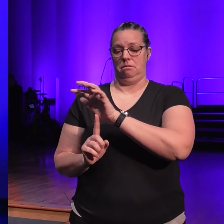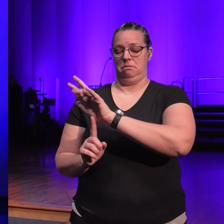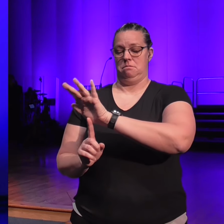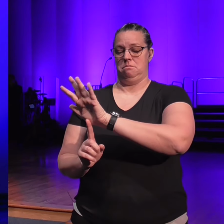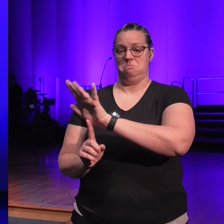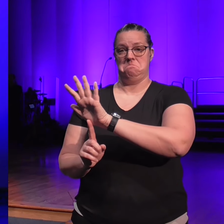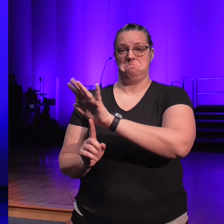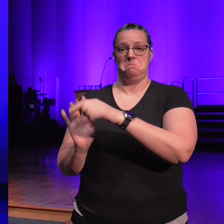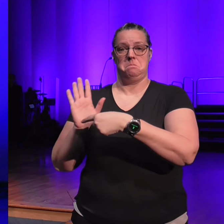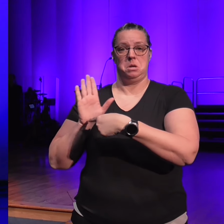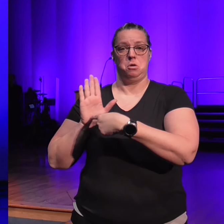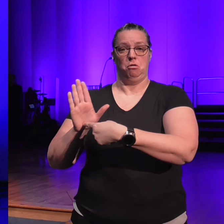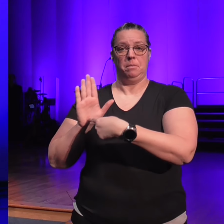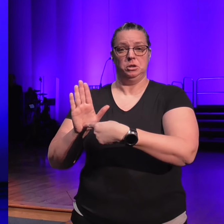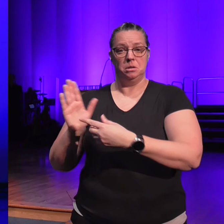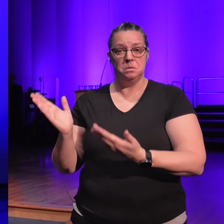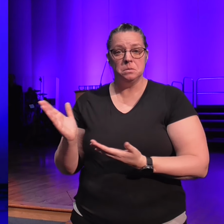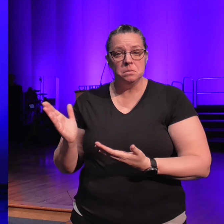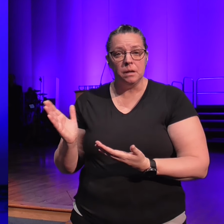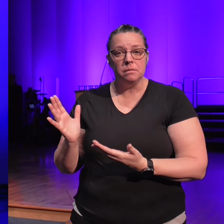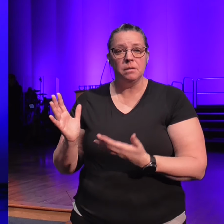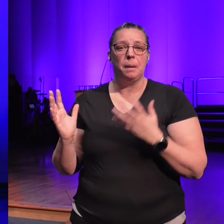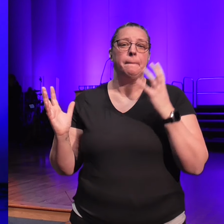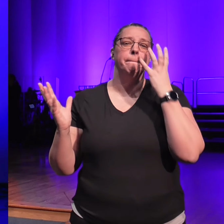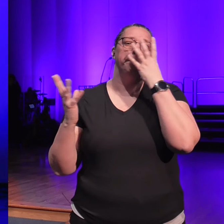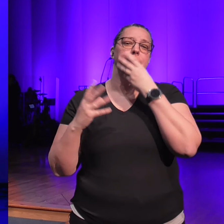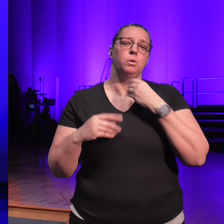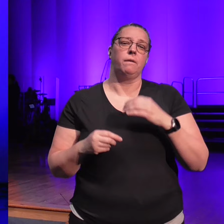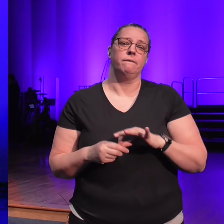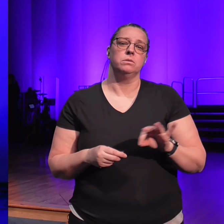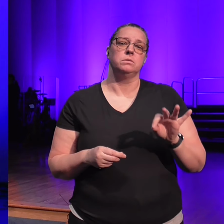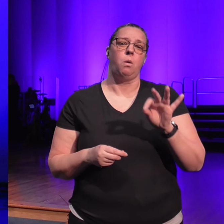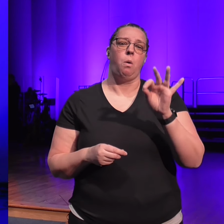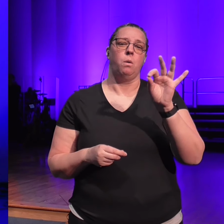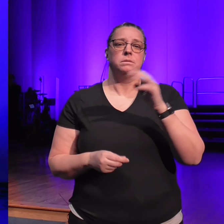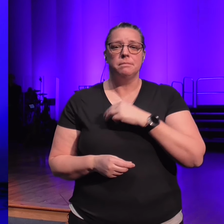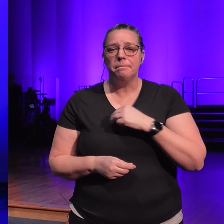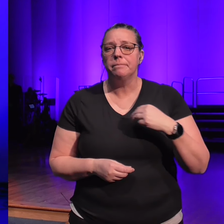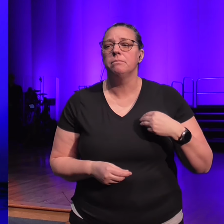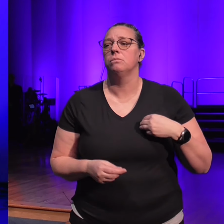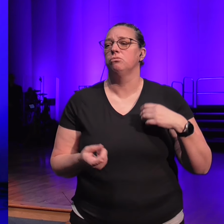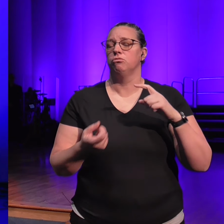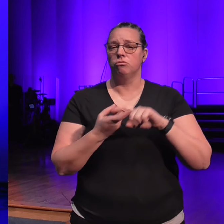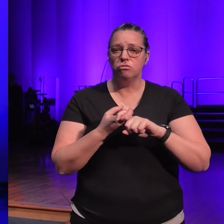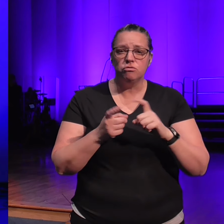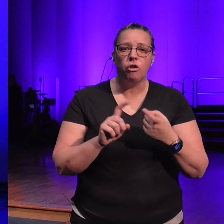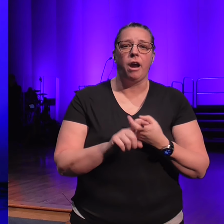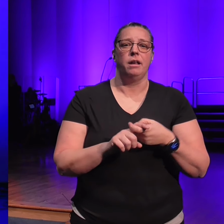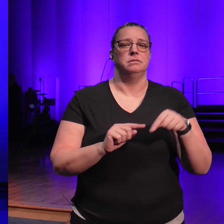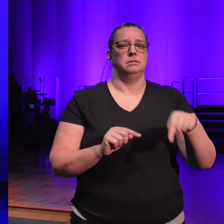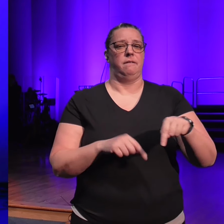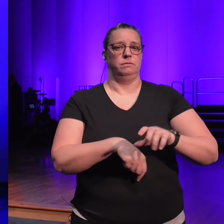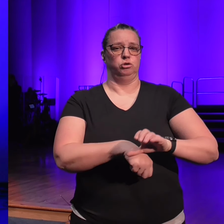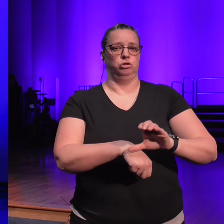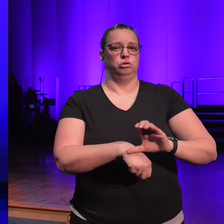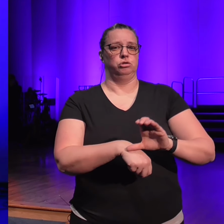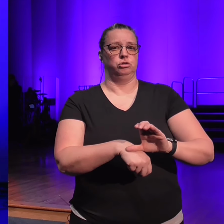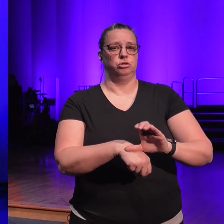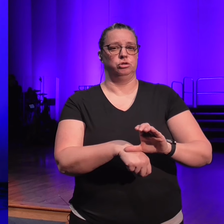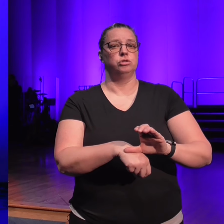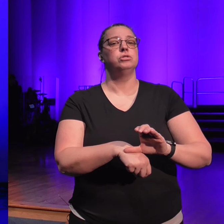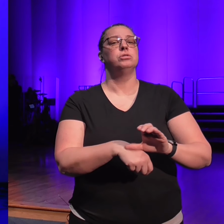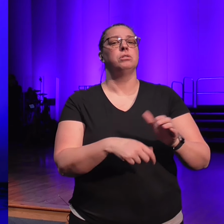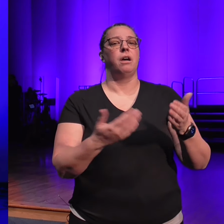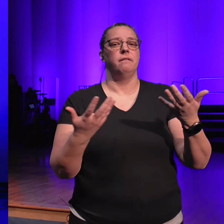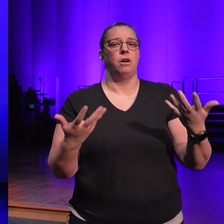candle represents all the beautiful souls, members, friends of Mile High Church who